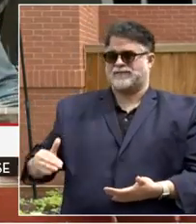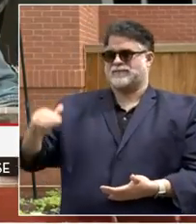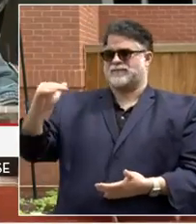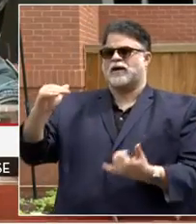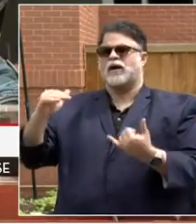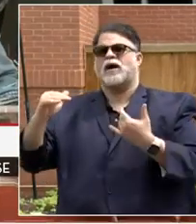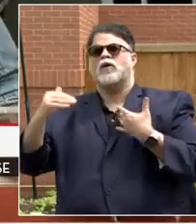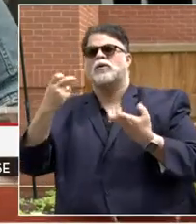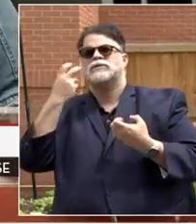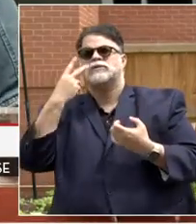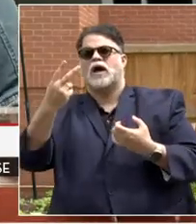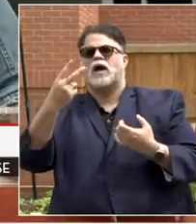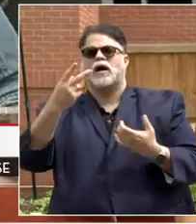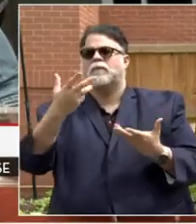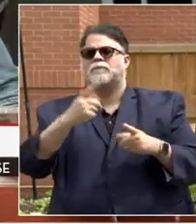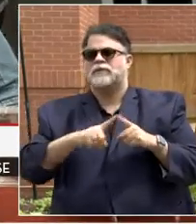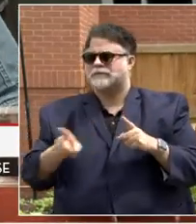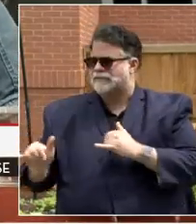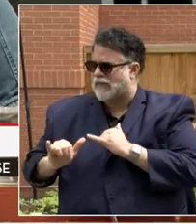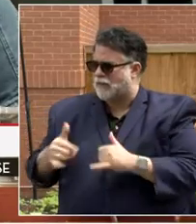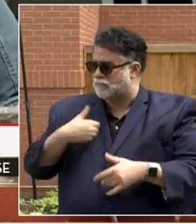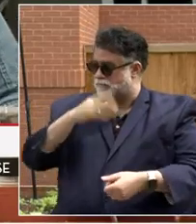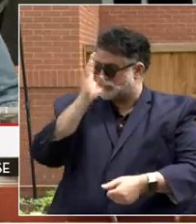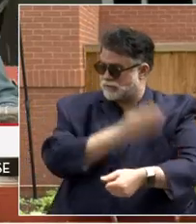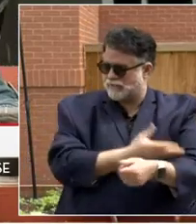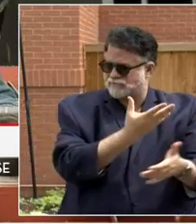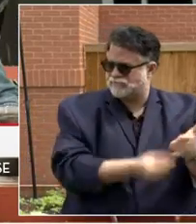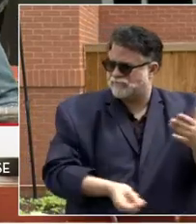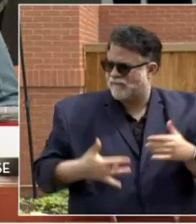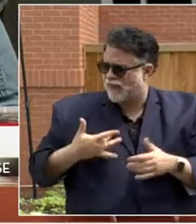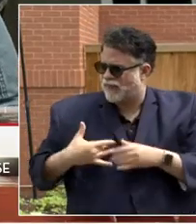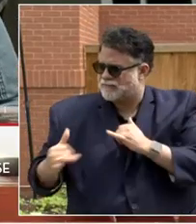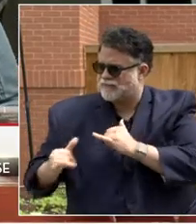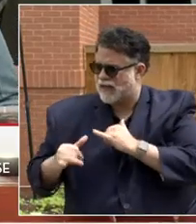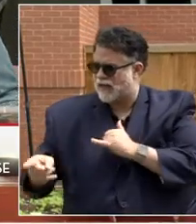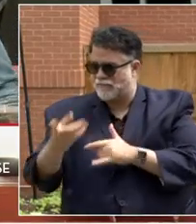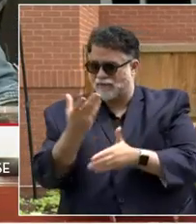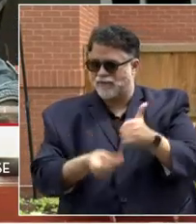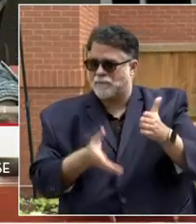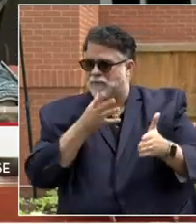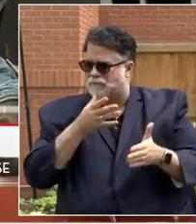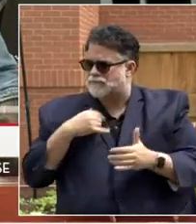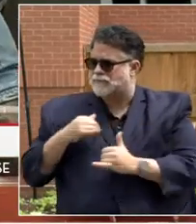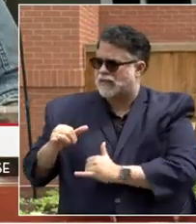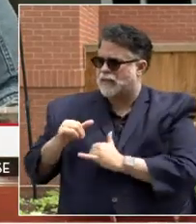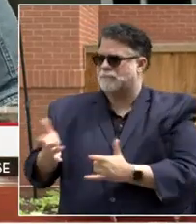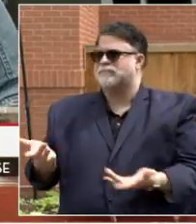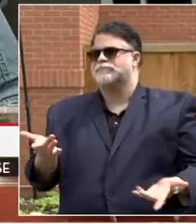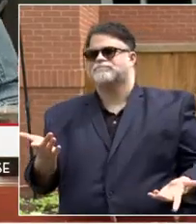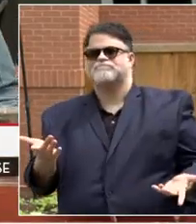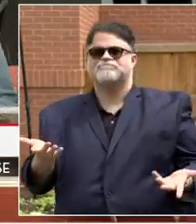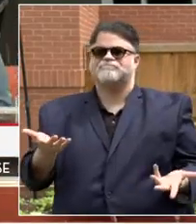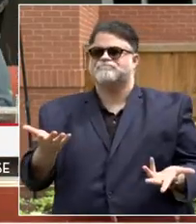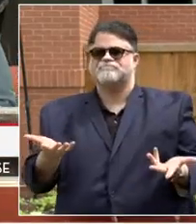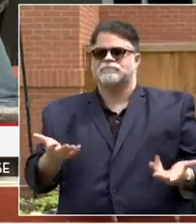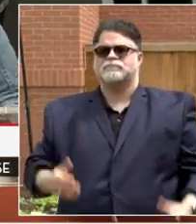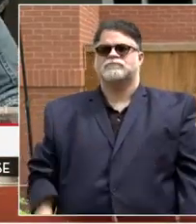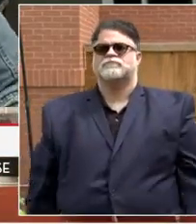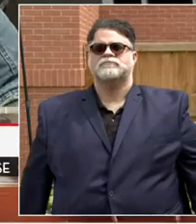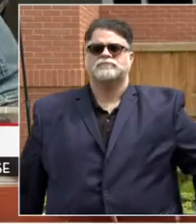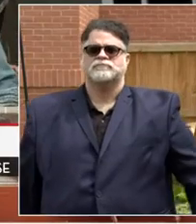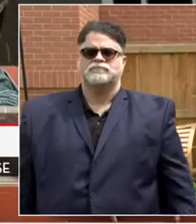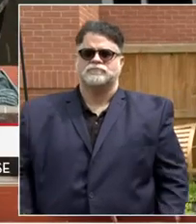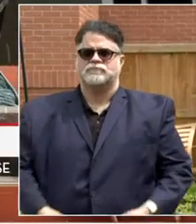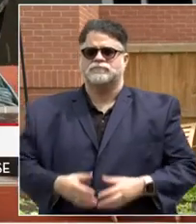I'm out here supporting all the mothers. We have a voice. And I tell them that I got so